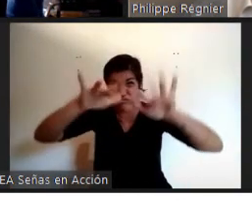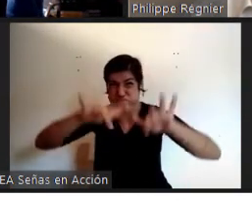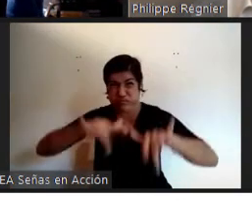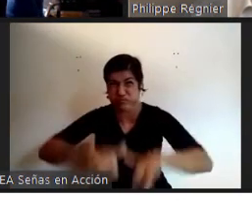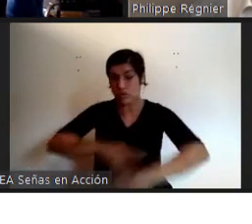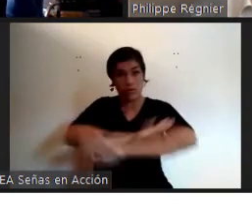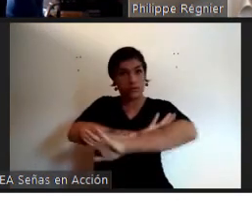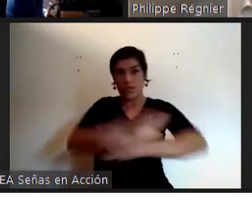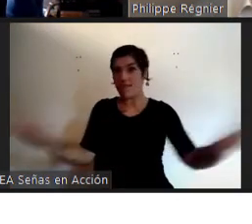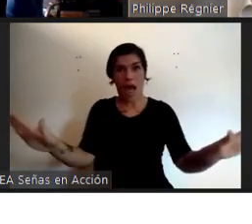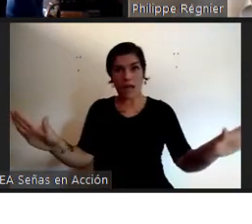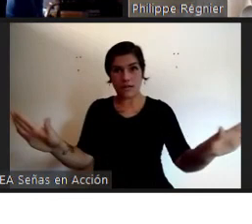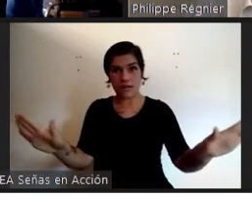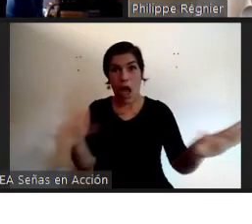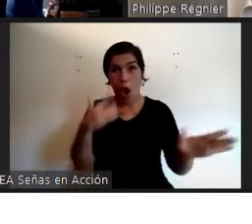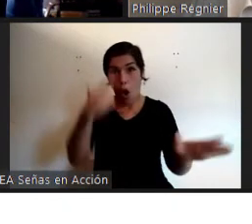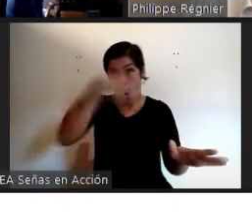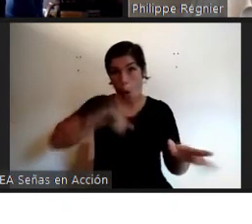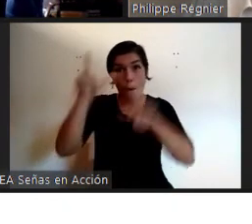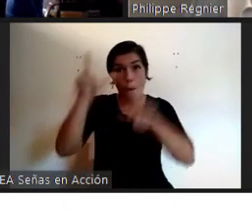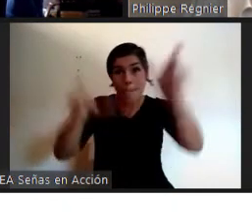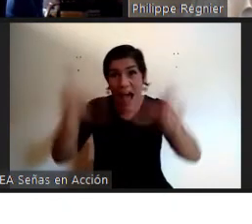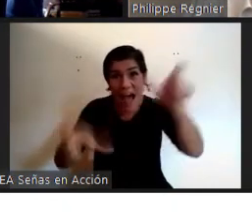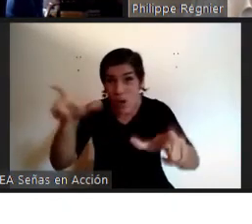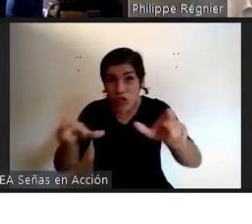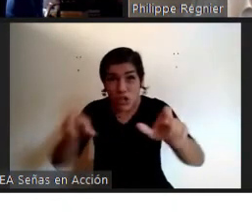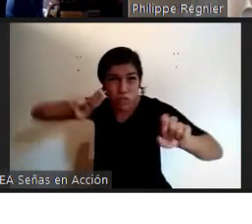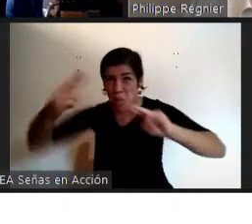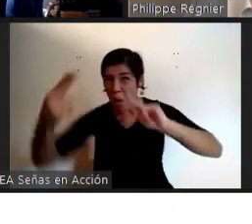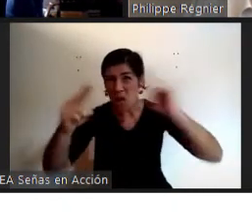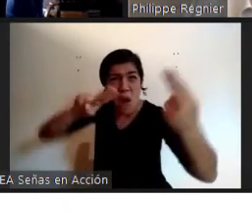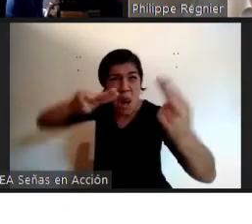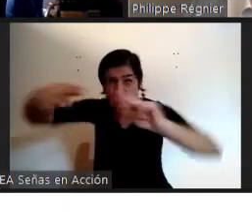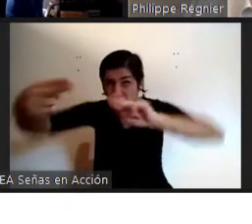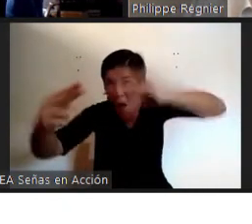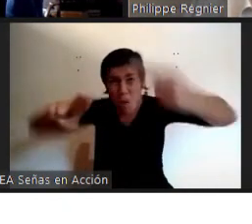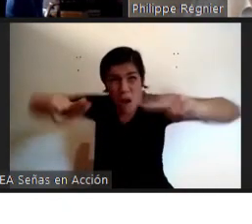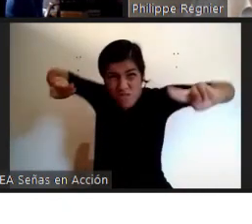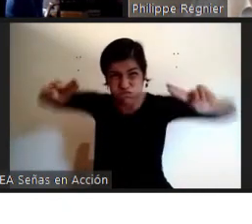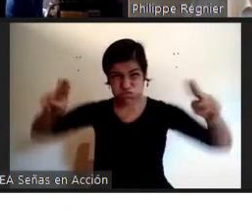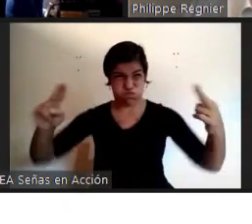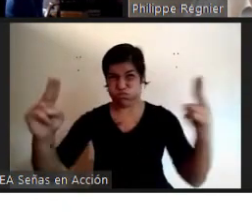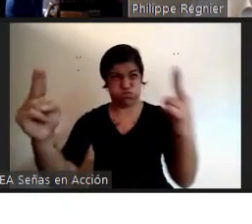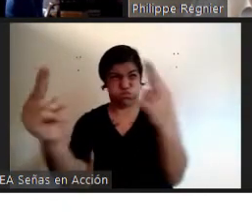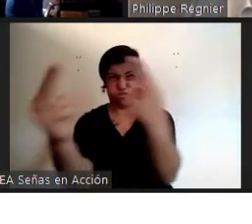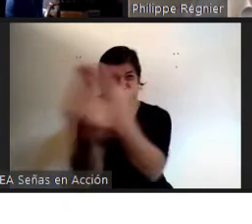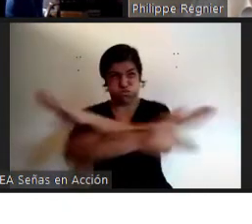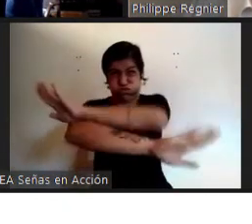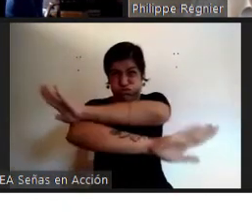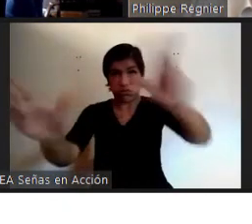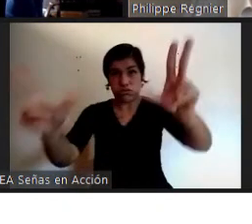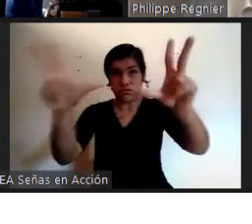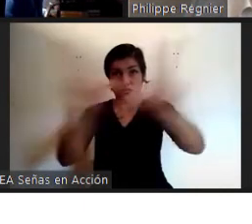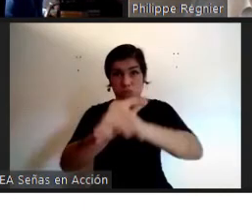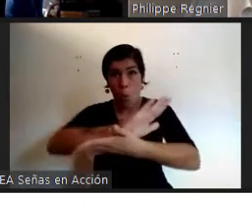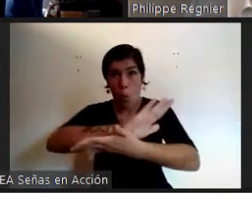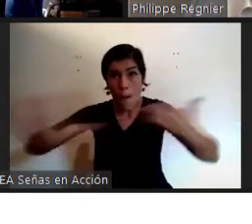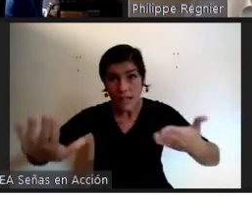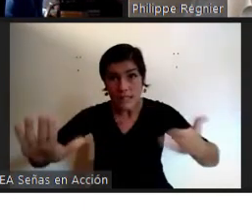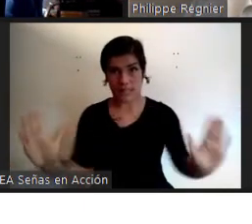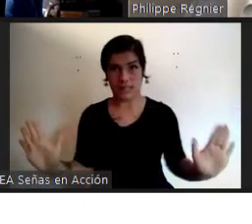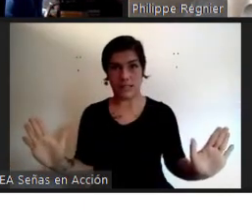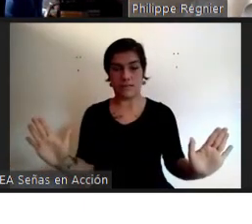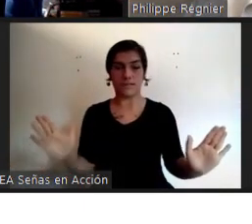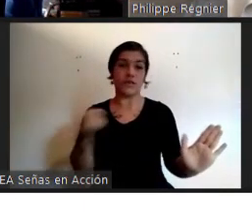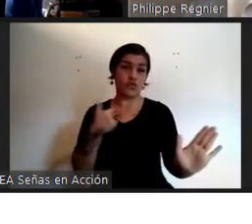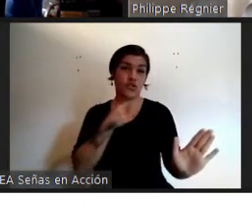any possibility for human conditions. I'm talking about this in extreme situations, so as to